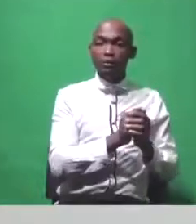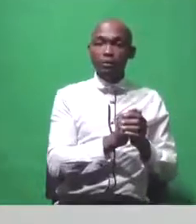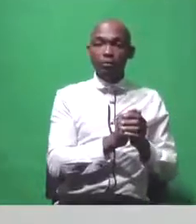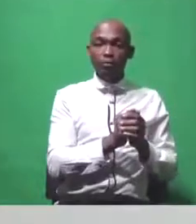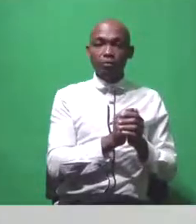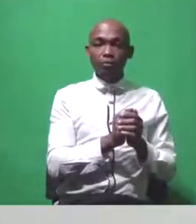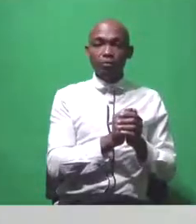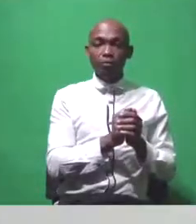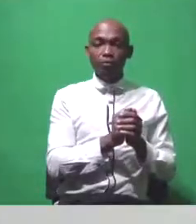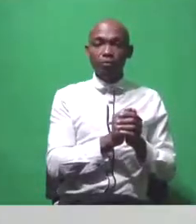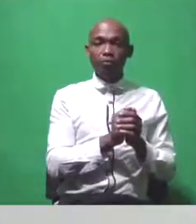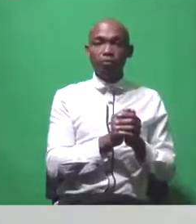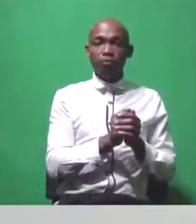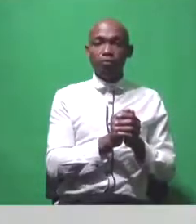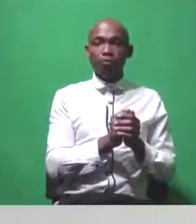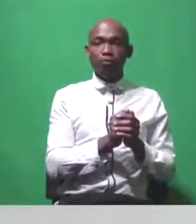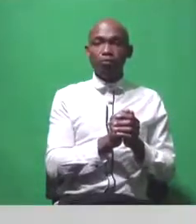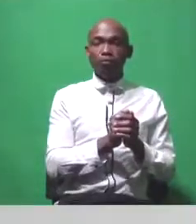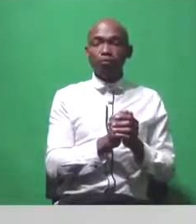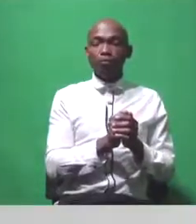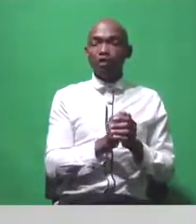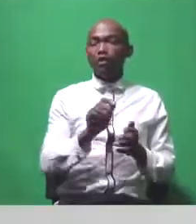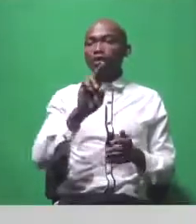and hoe.